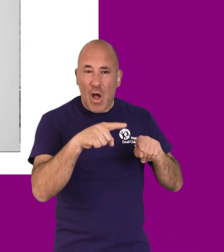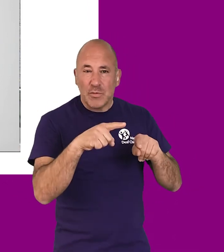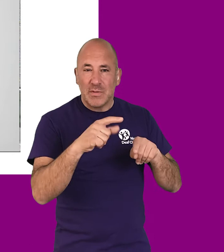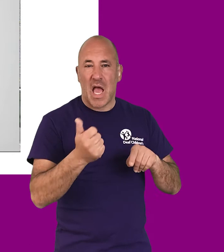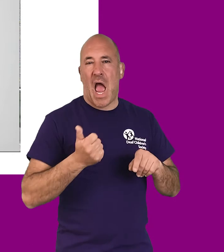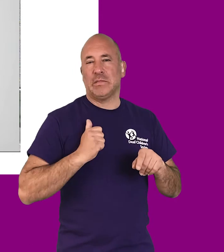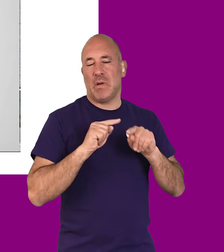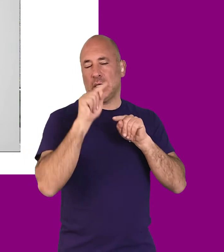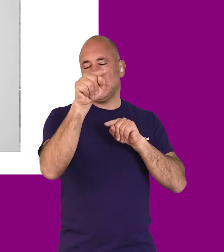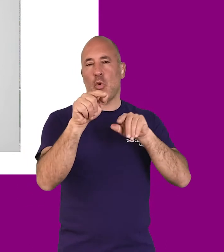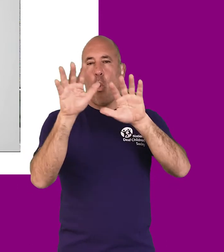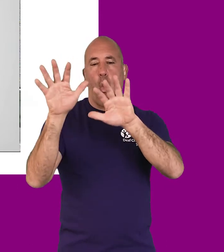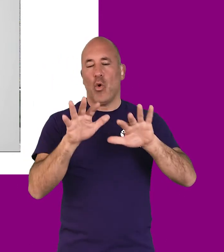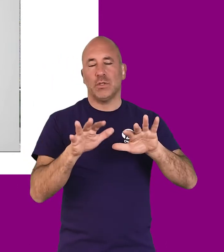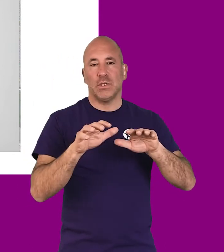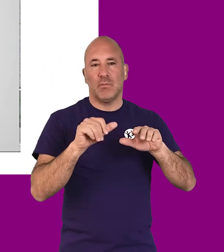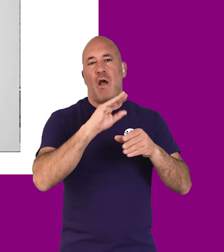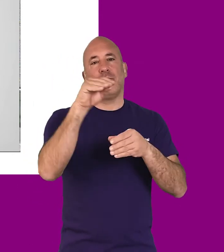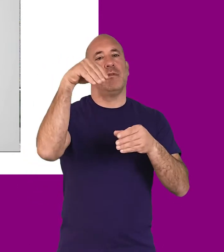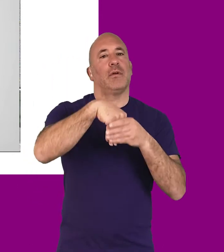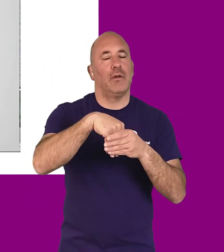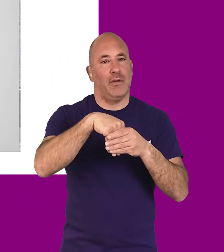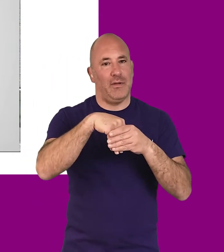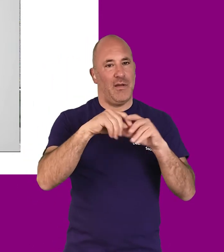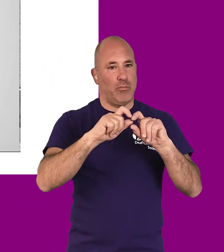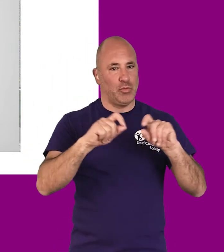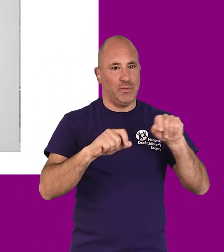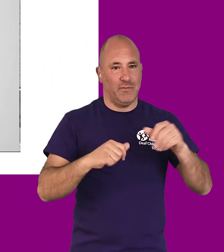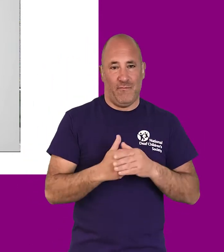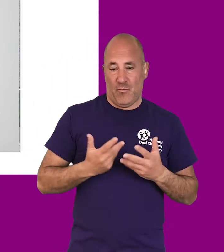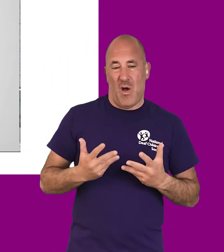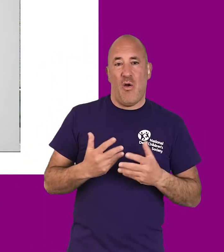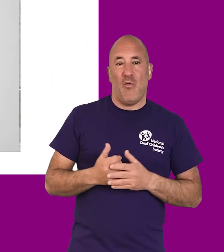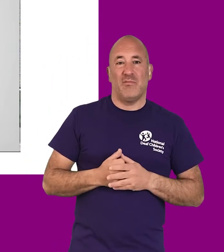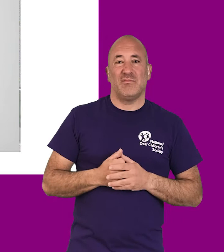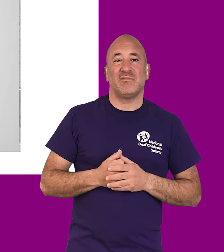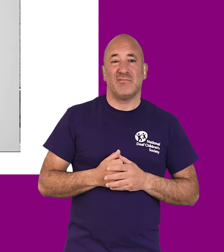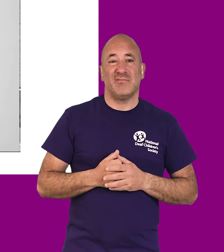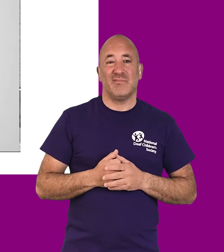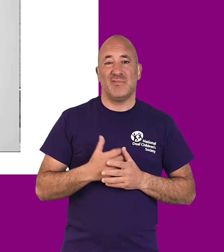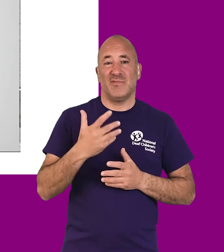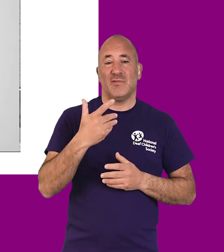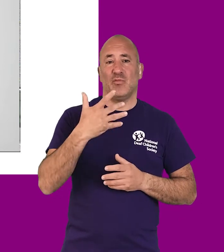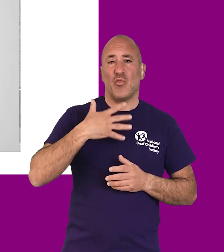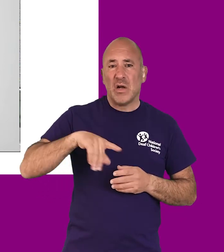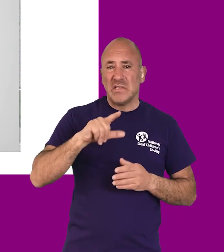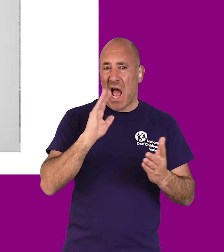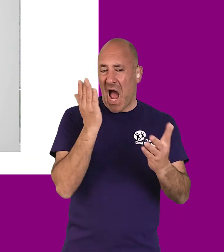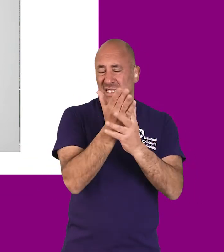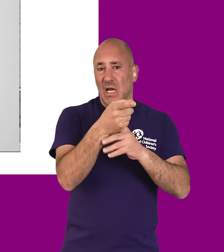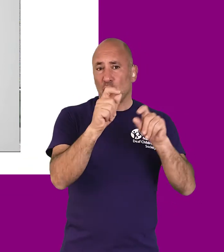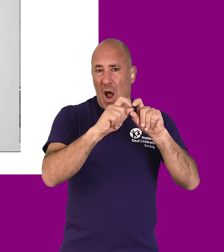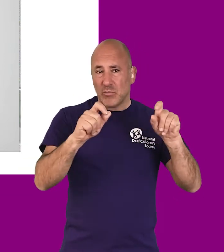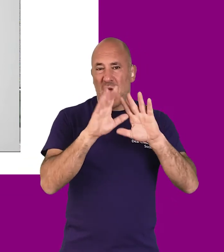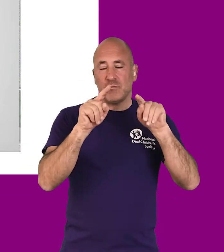only. For free accounts, they're expected to be available by the autumn. For now, individuals can fill in a form to apply